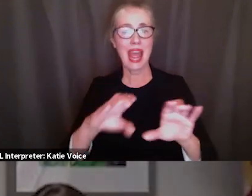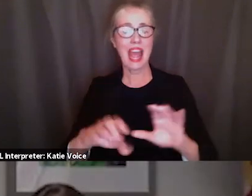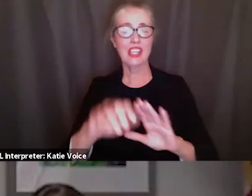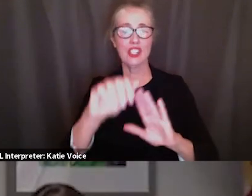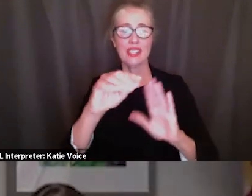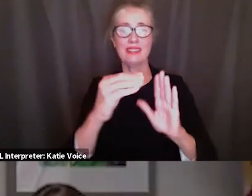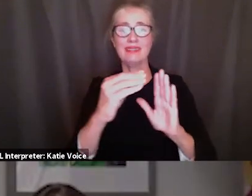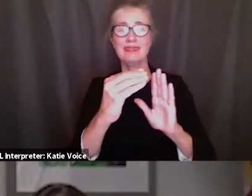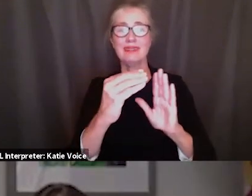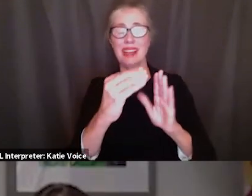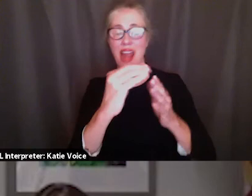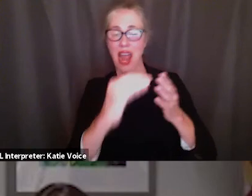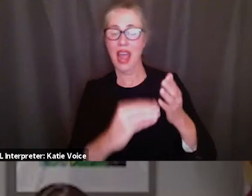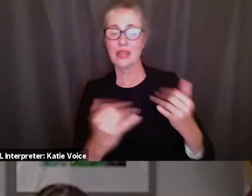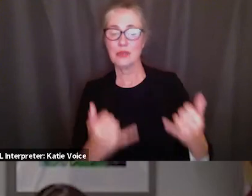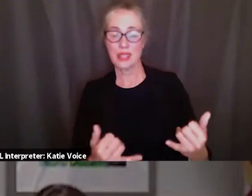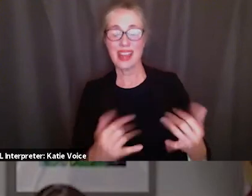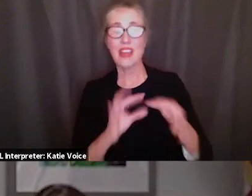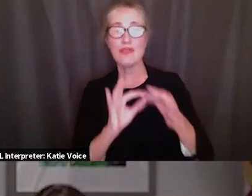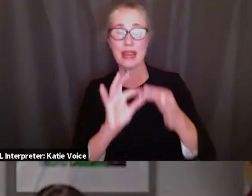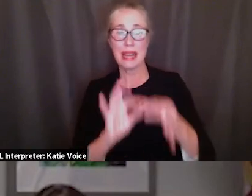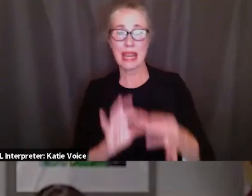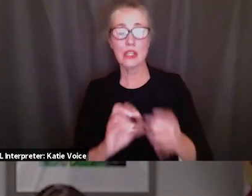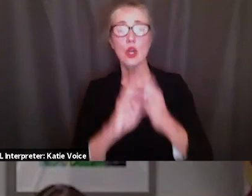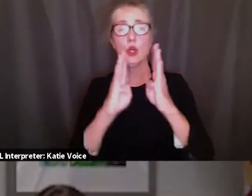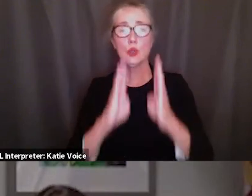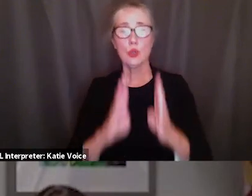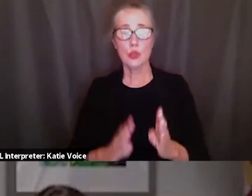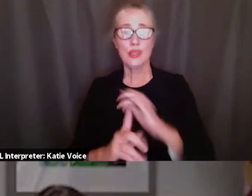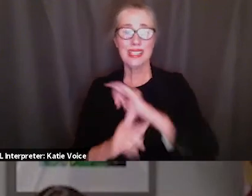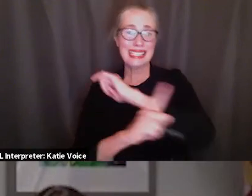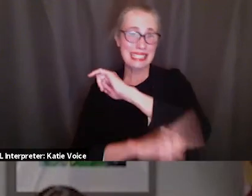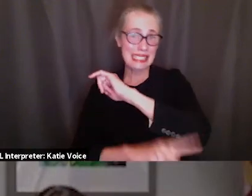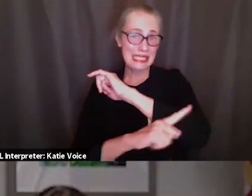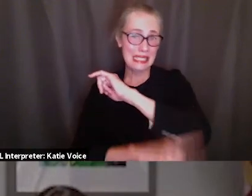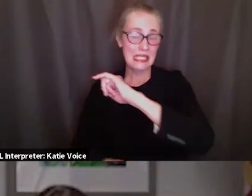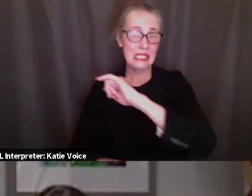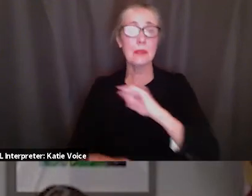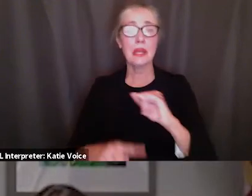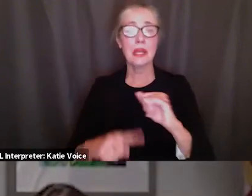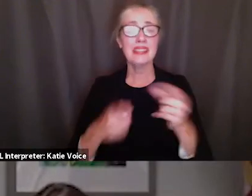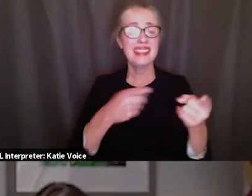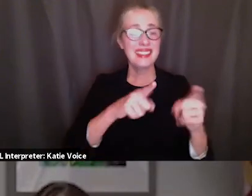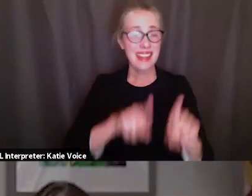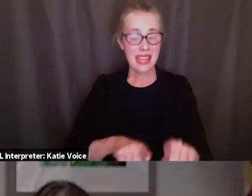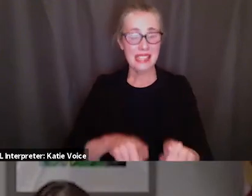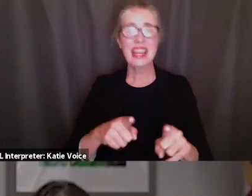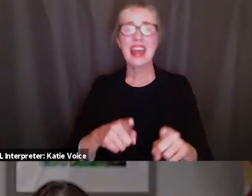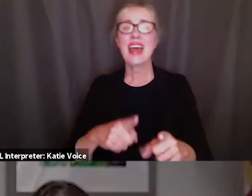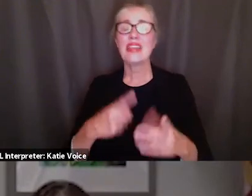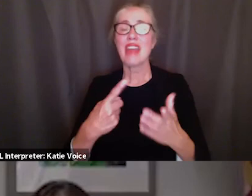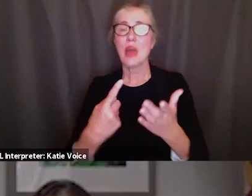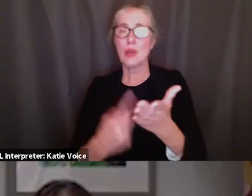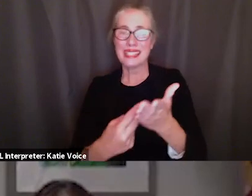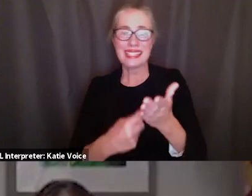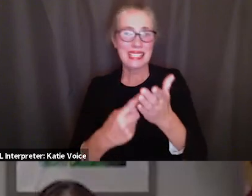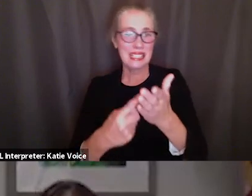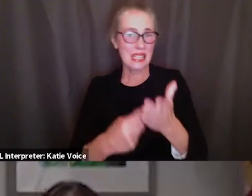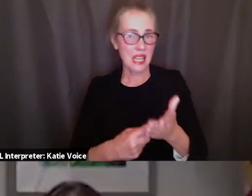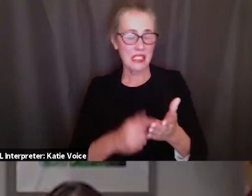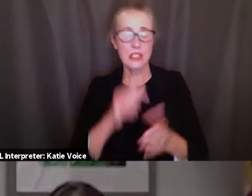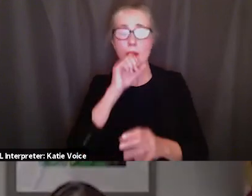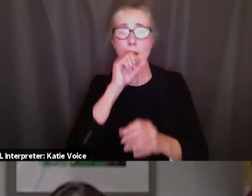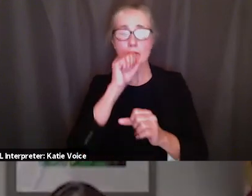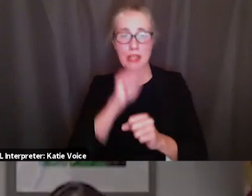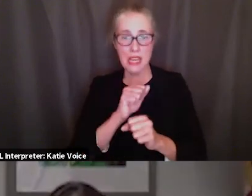is related to a student discipline case, which was discussed confidentially in closed session. And there are no public comments on this